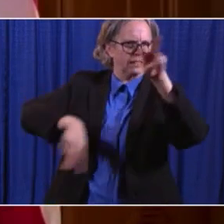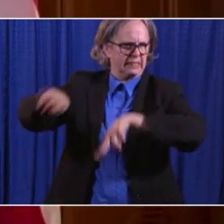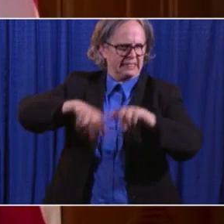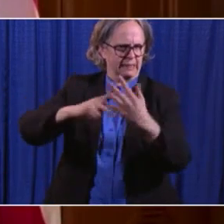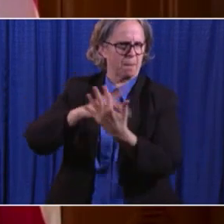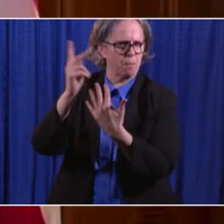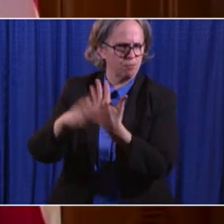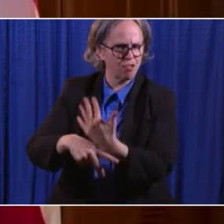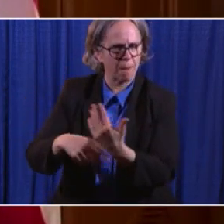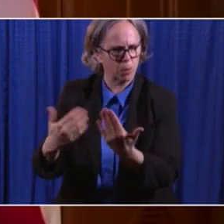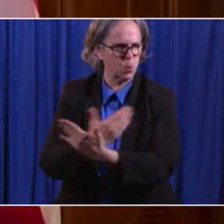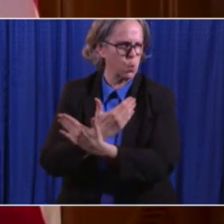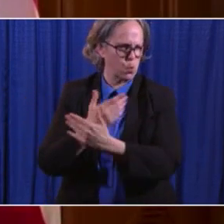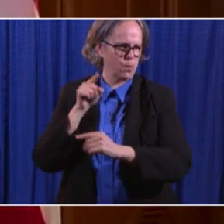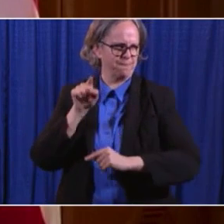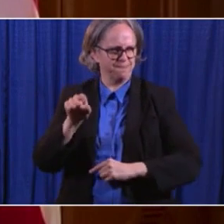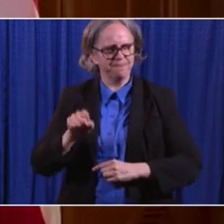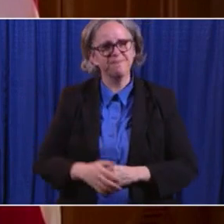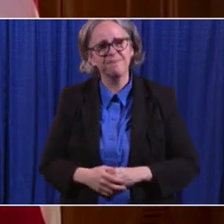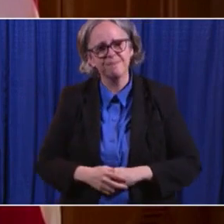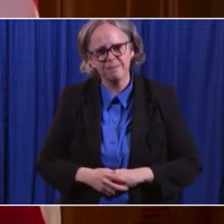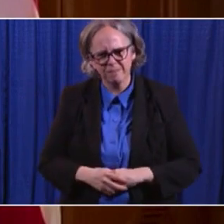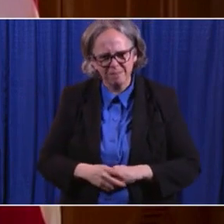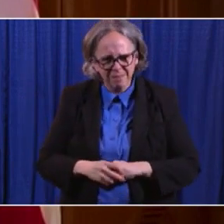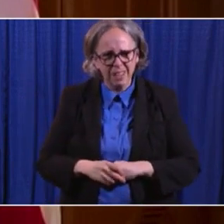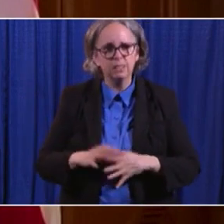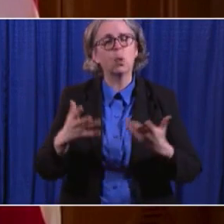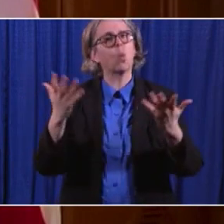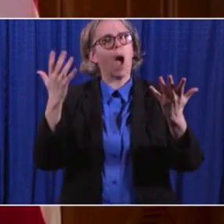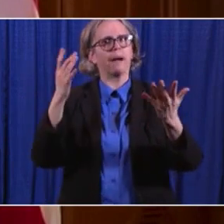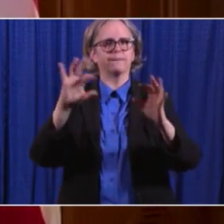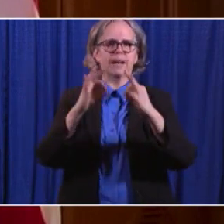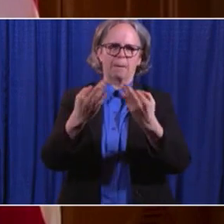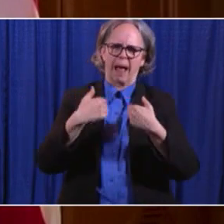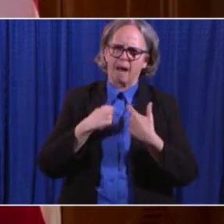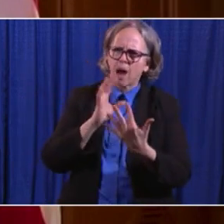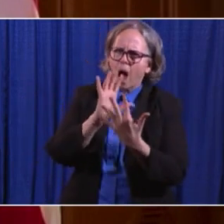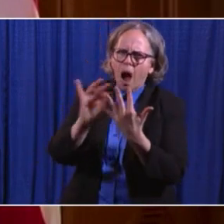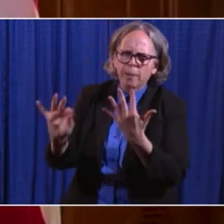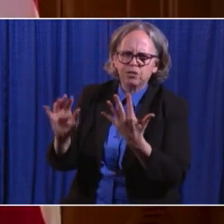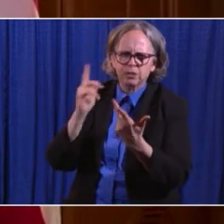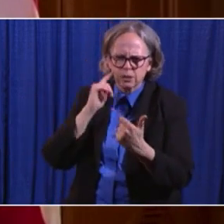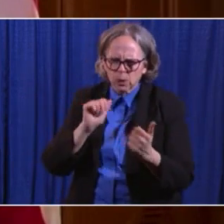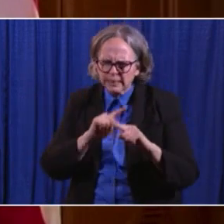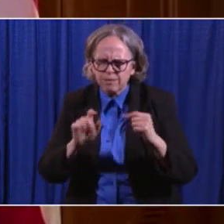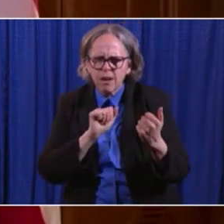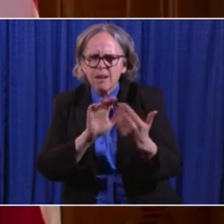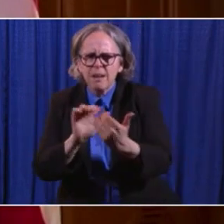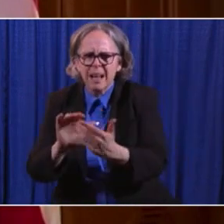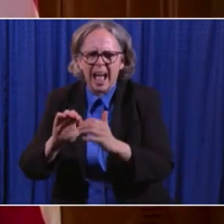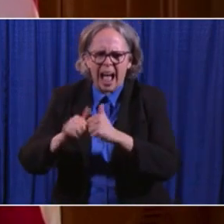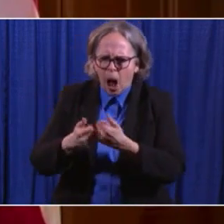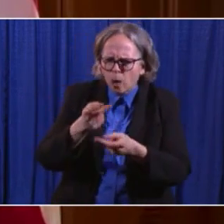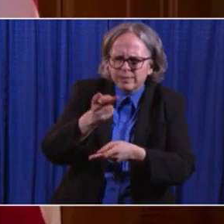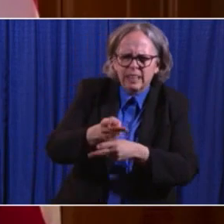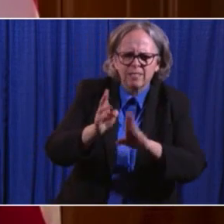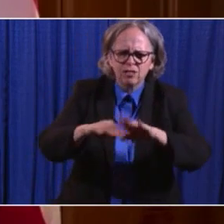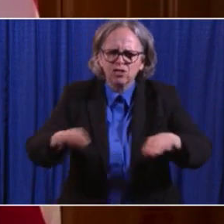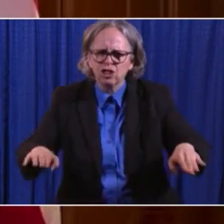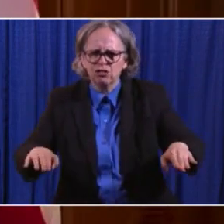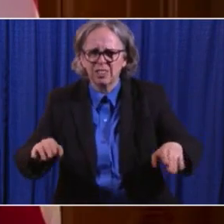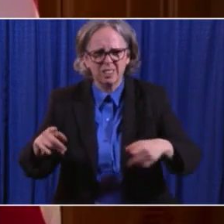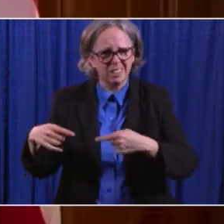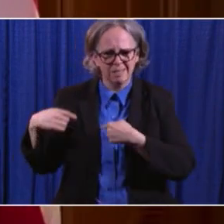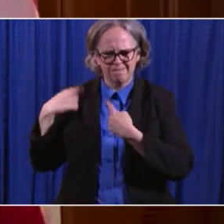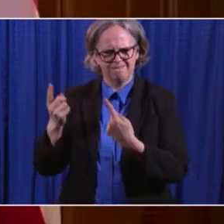a different way to take care of the children who many times we are failing today. The program builds